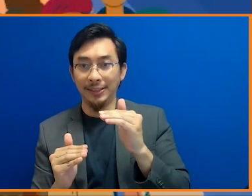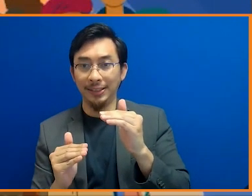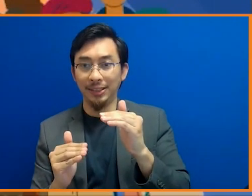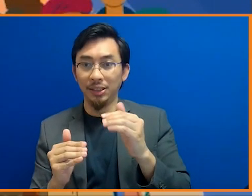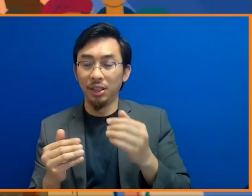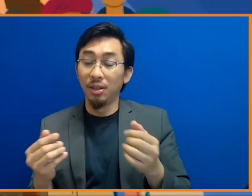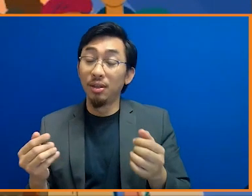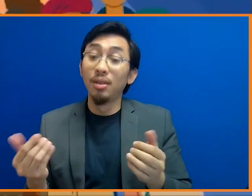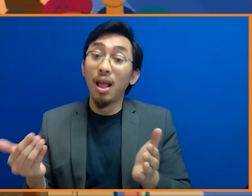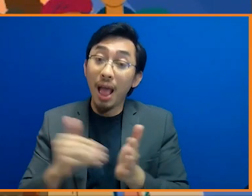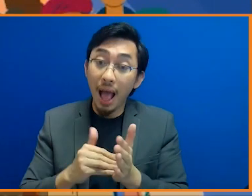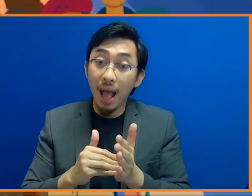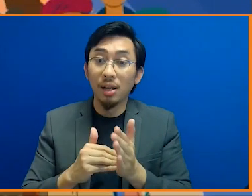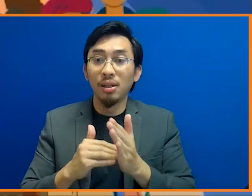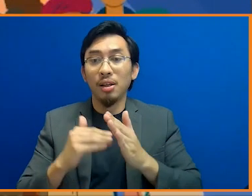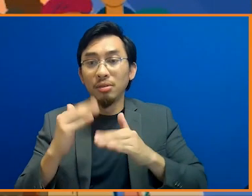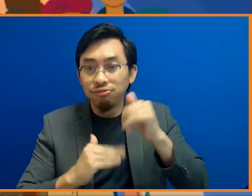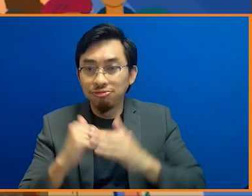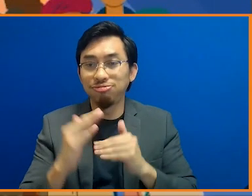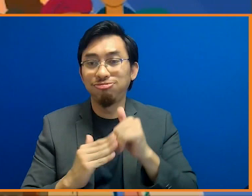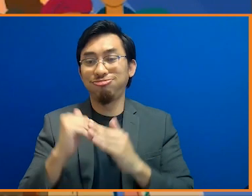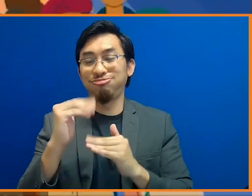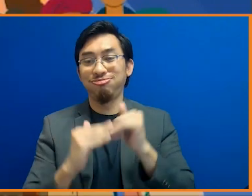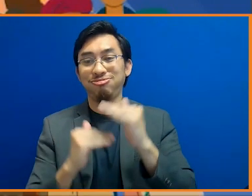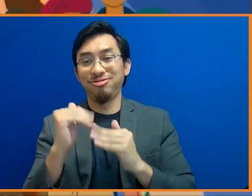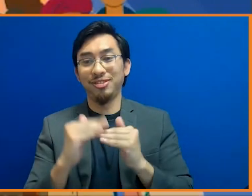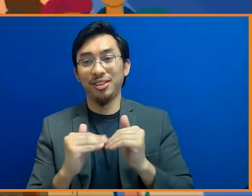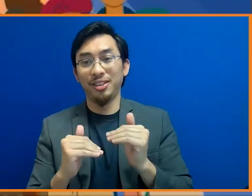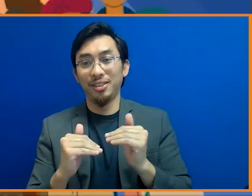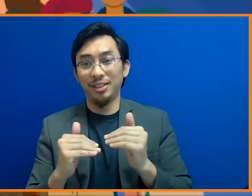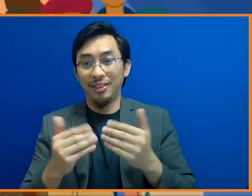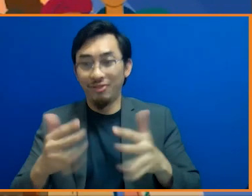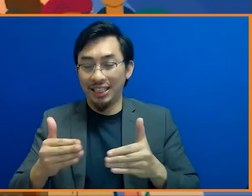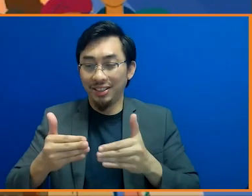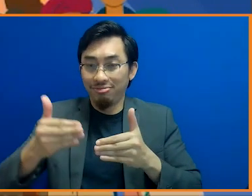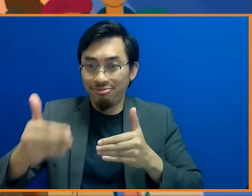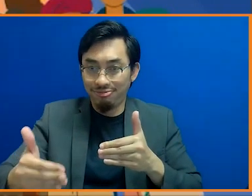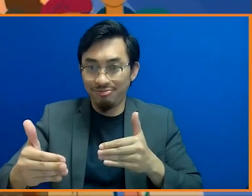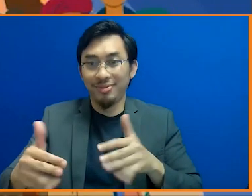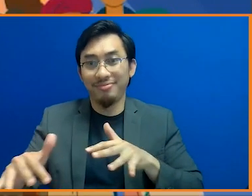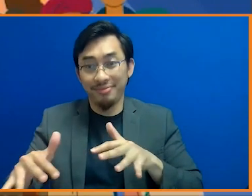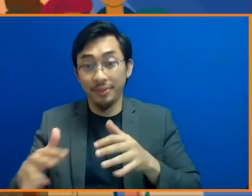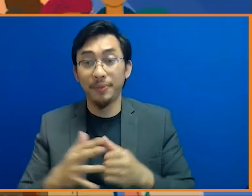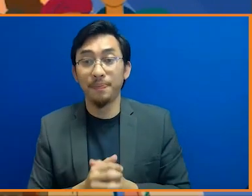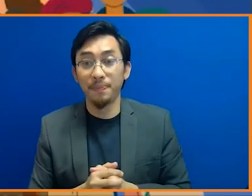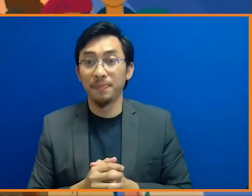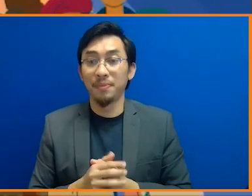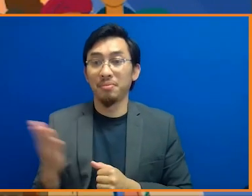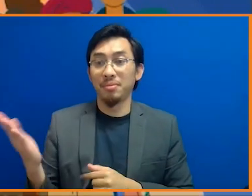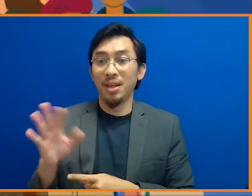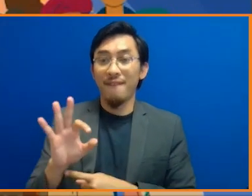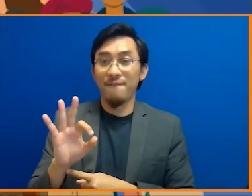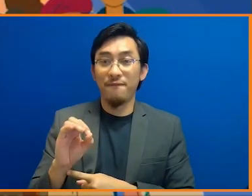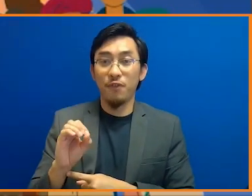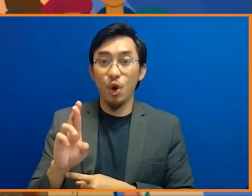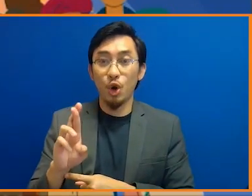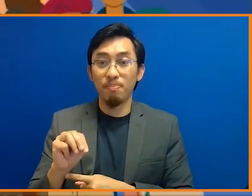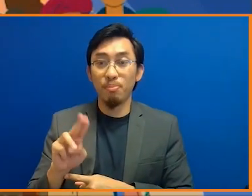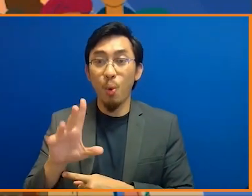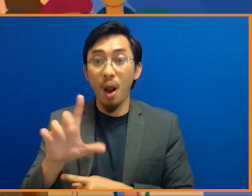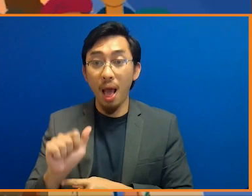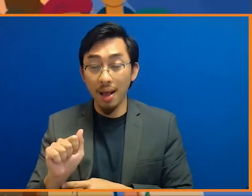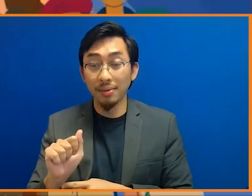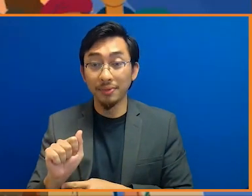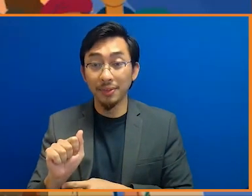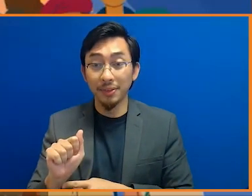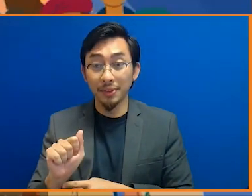recover or to reconstruct after certain disaster. Now, this is a